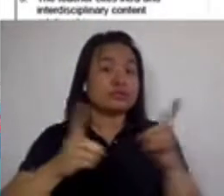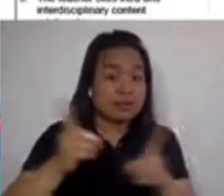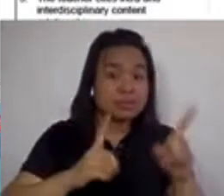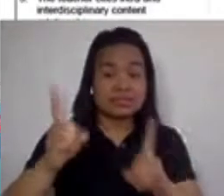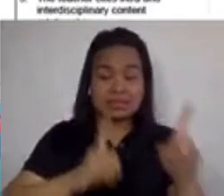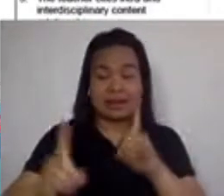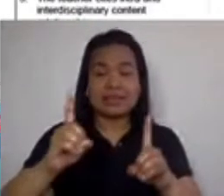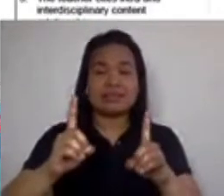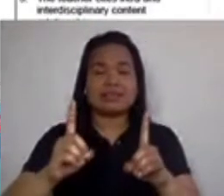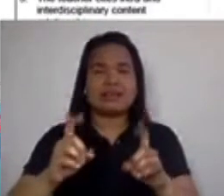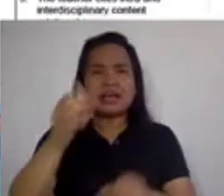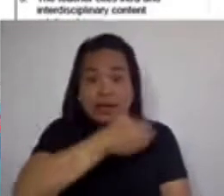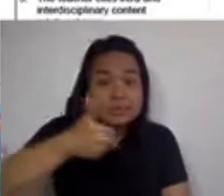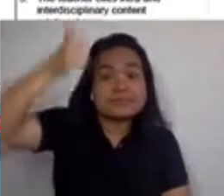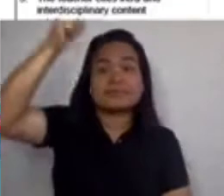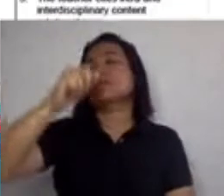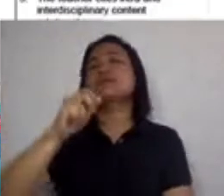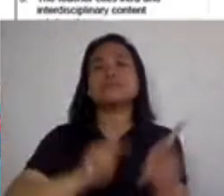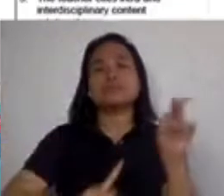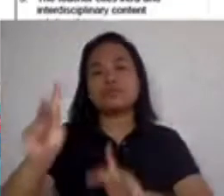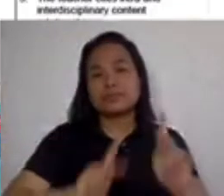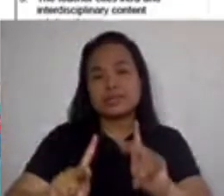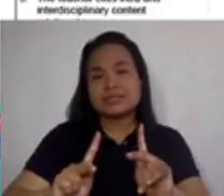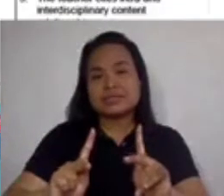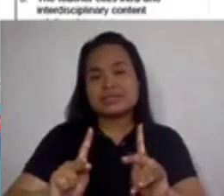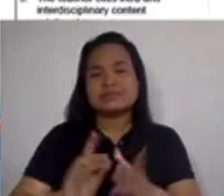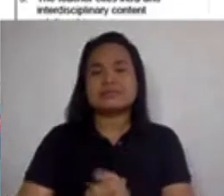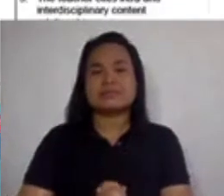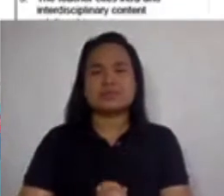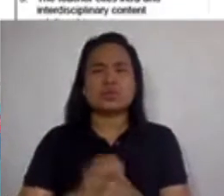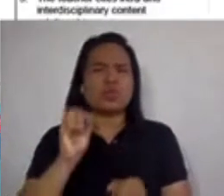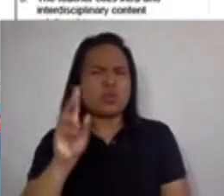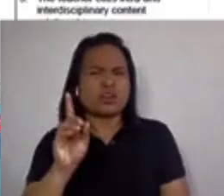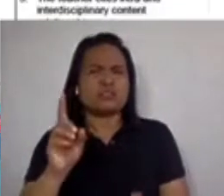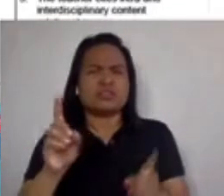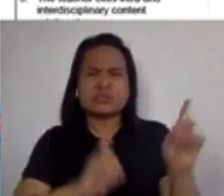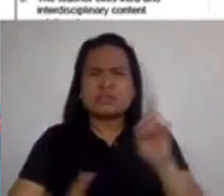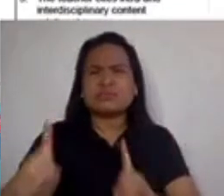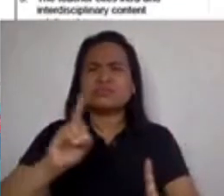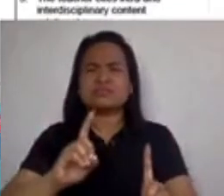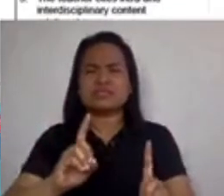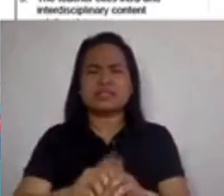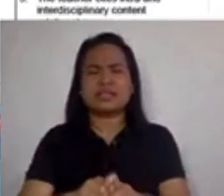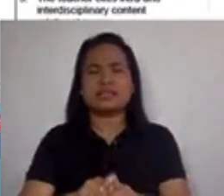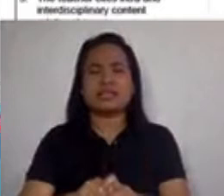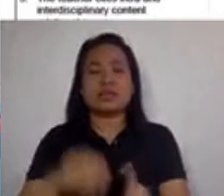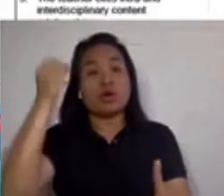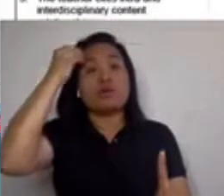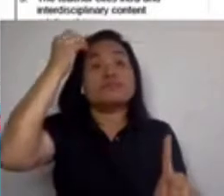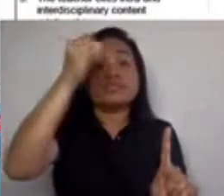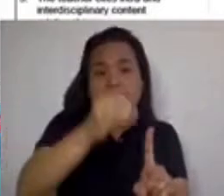better demonstrate the objective, rather, the intention of objective number 1, then you may refer to